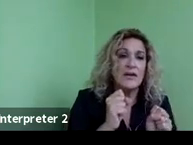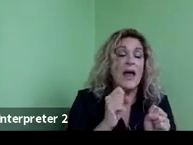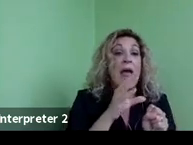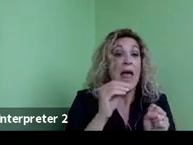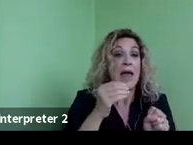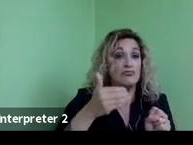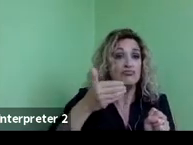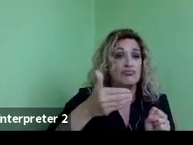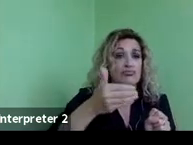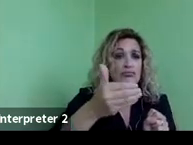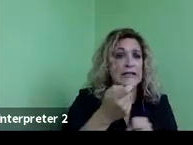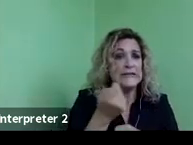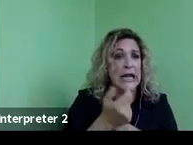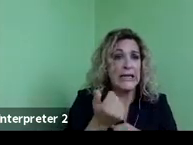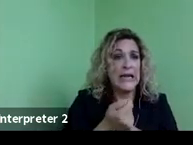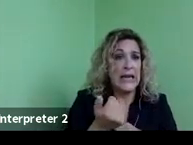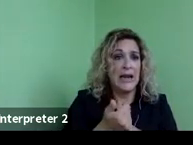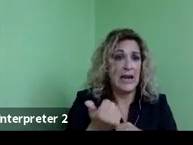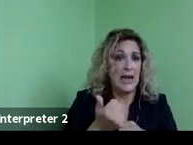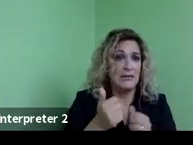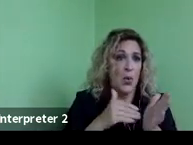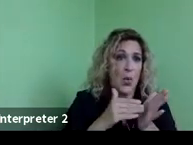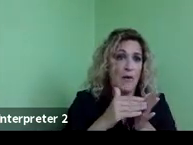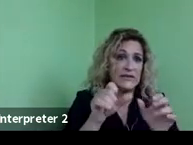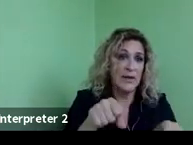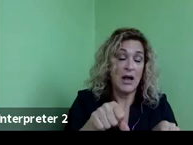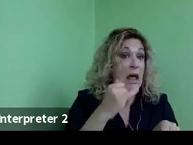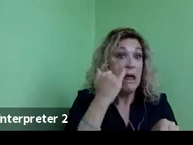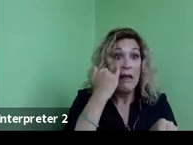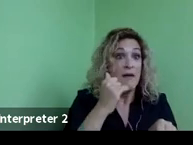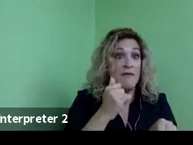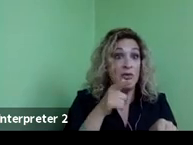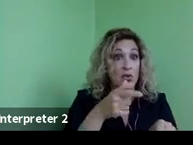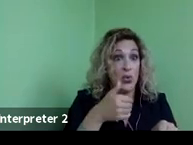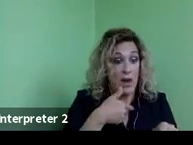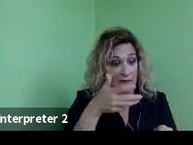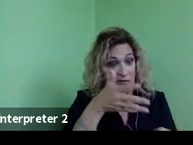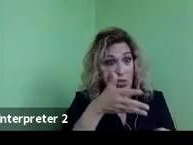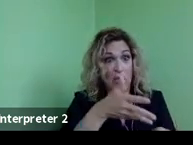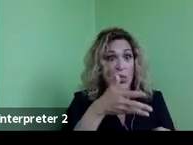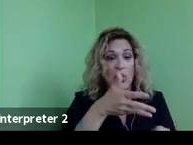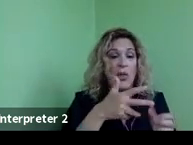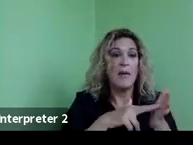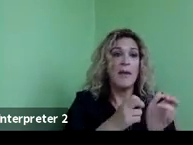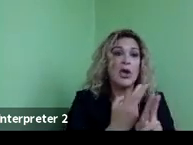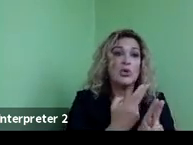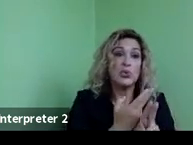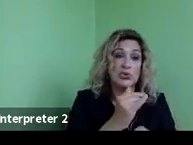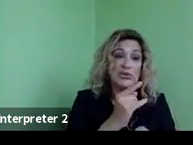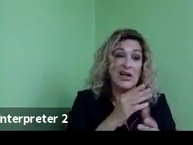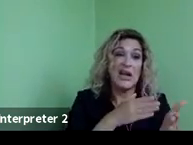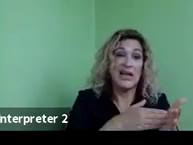because again, if you don't have it, it can't be used against the victim, it can't be breached.